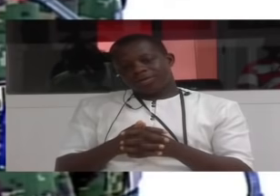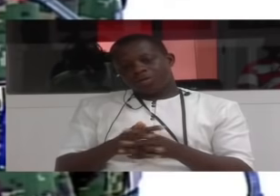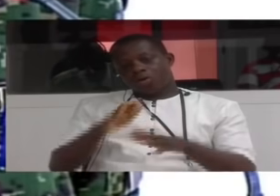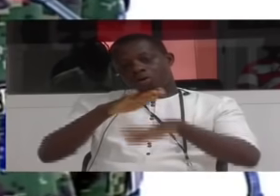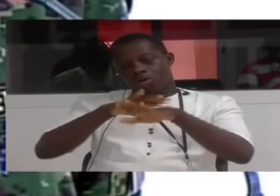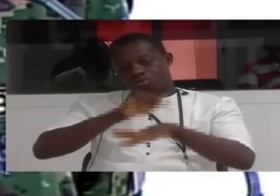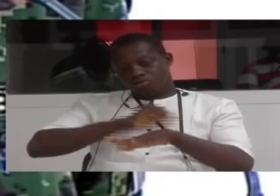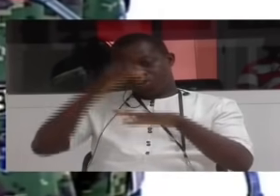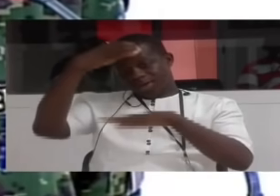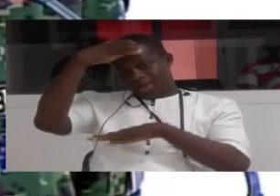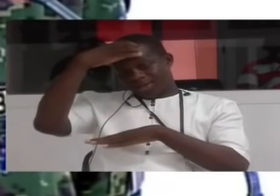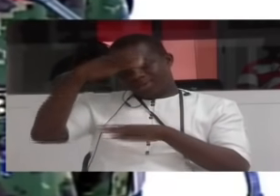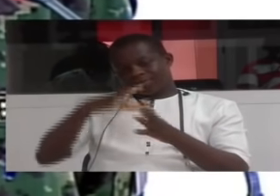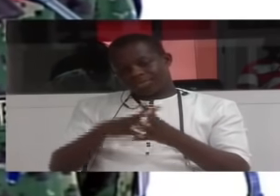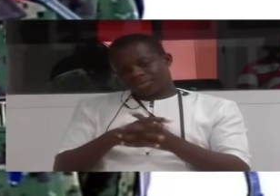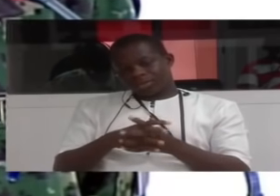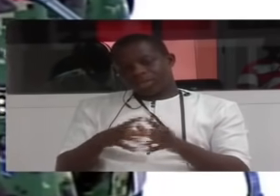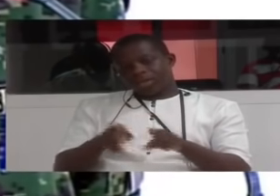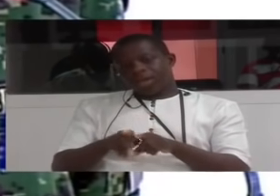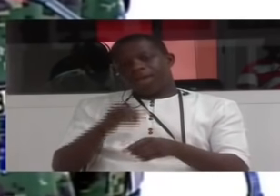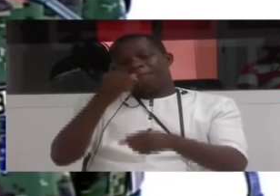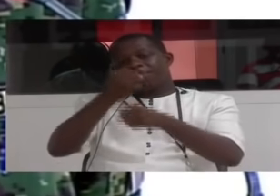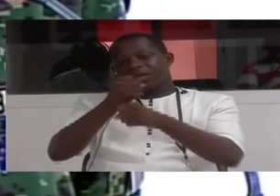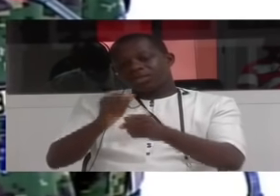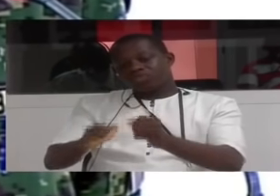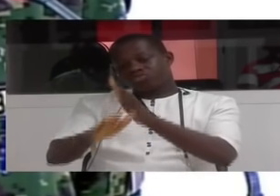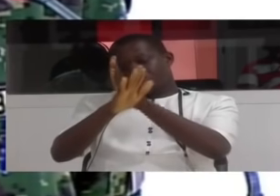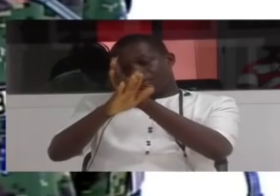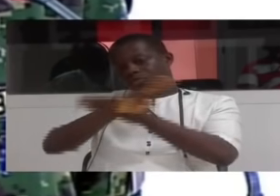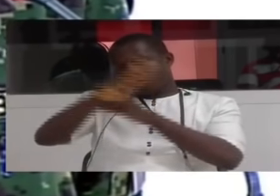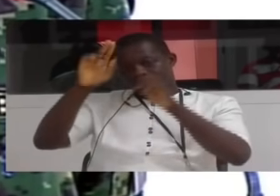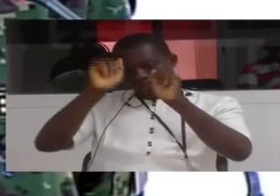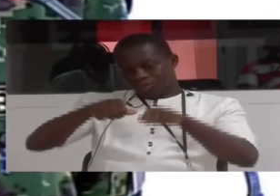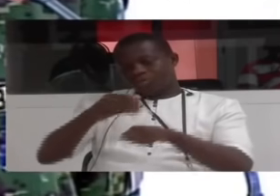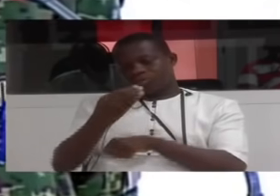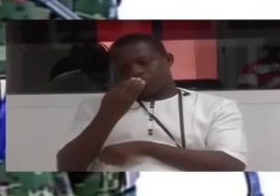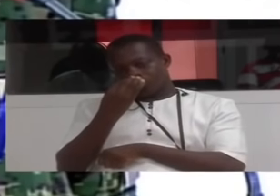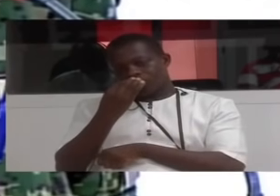head. Tere ko noki. We suffocated him.